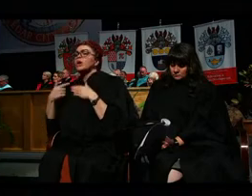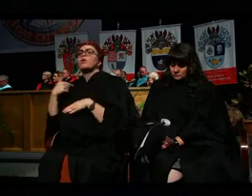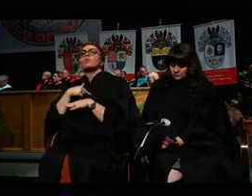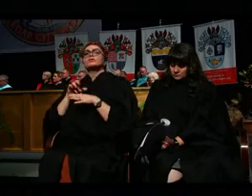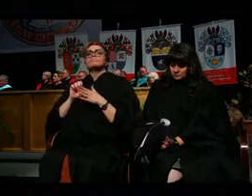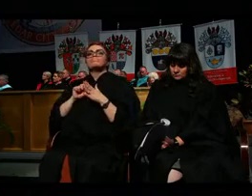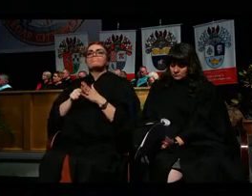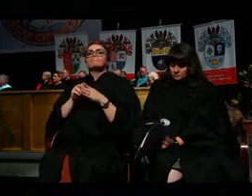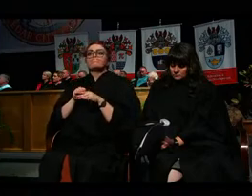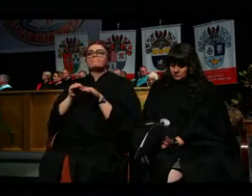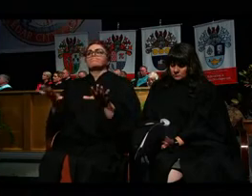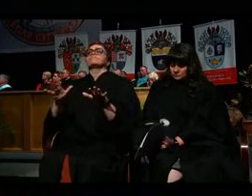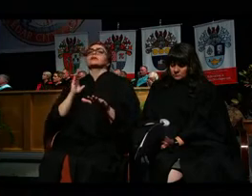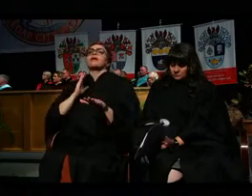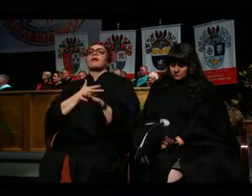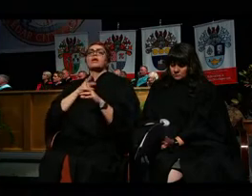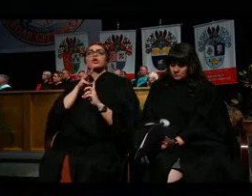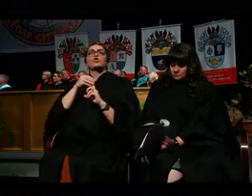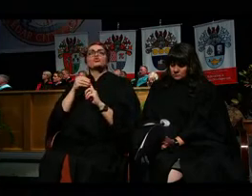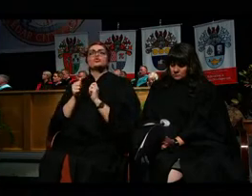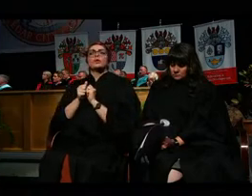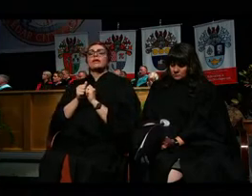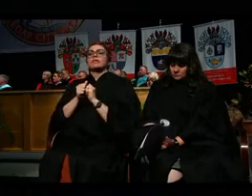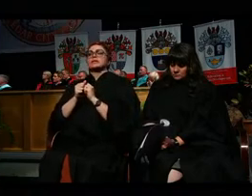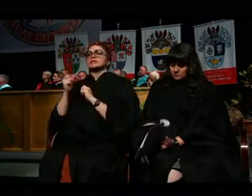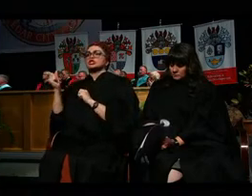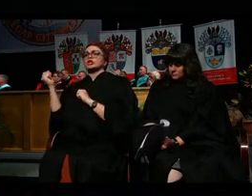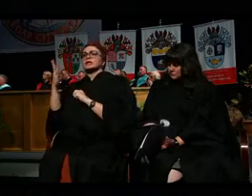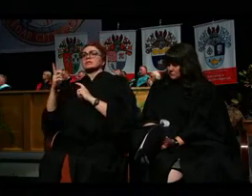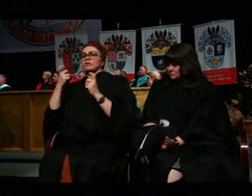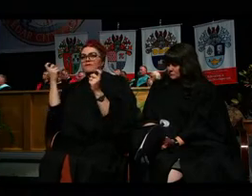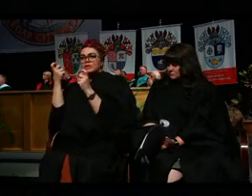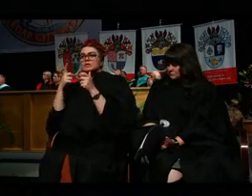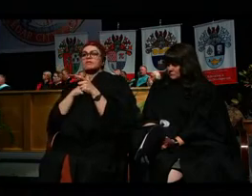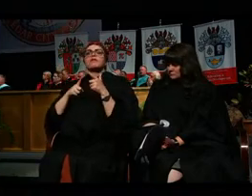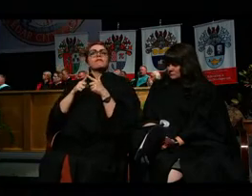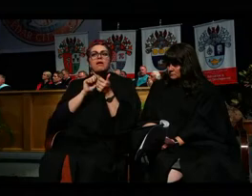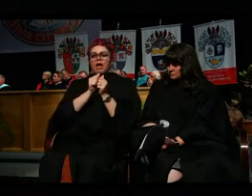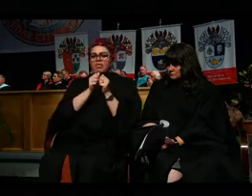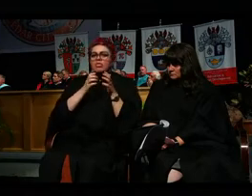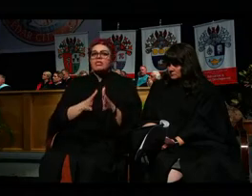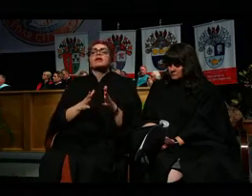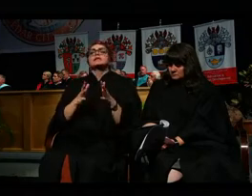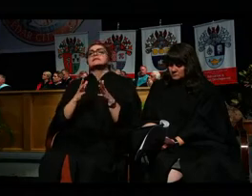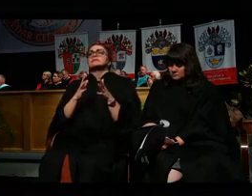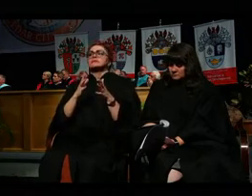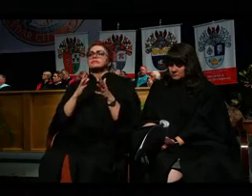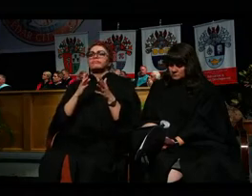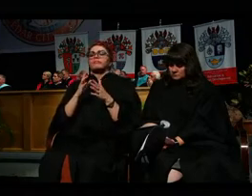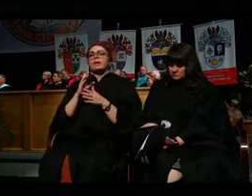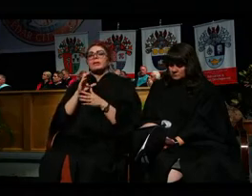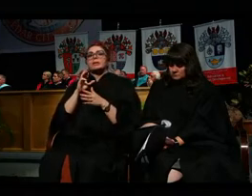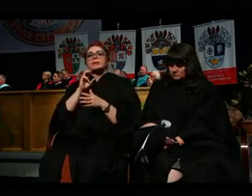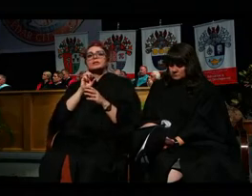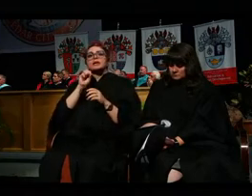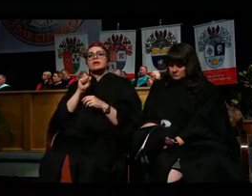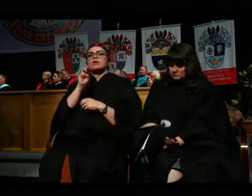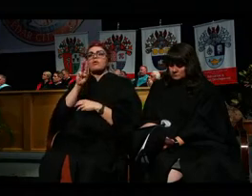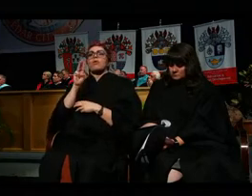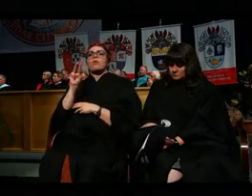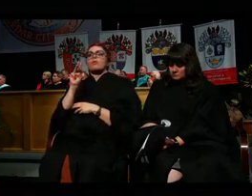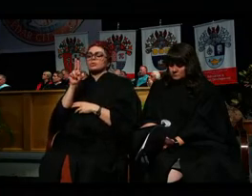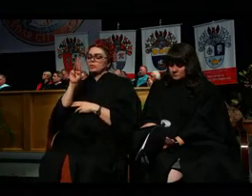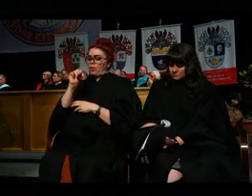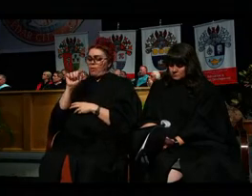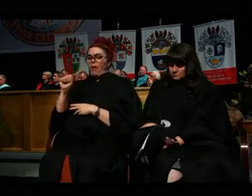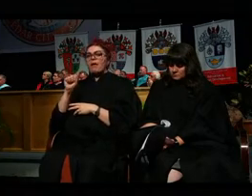Division I athletic program, Tony Award-winning Utah Shakespeare Festival, Southern Utah Museum of Arts, the Larry H. Miller Utah Summer Games,